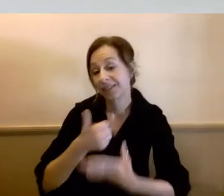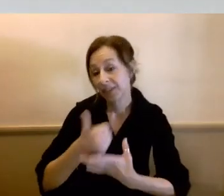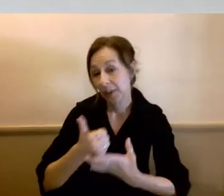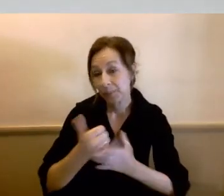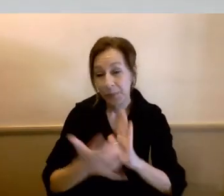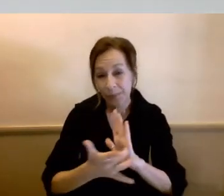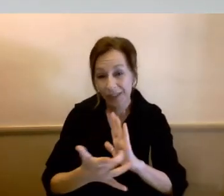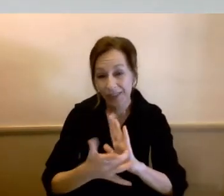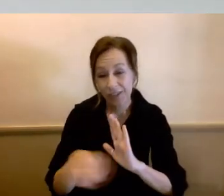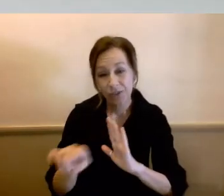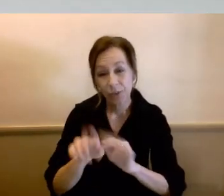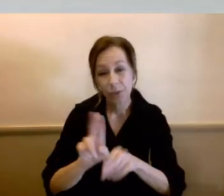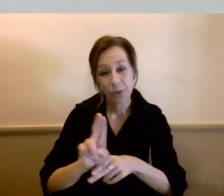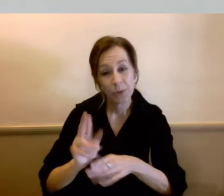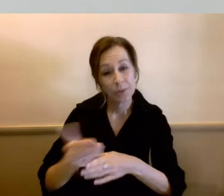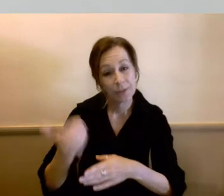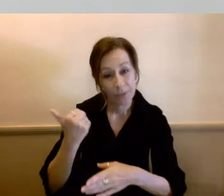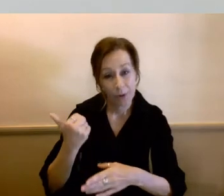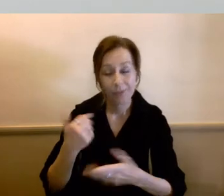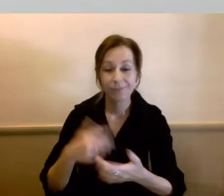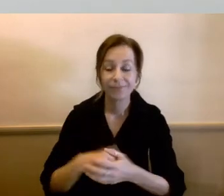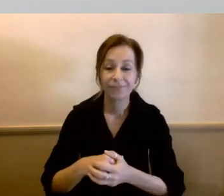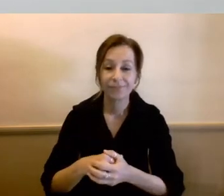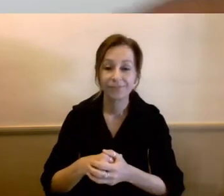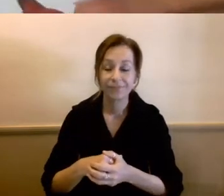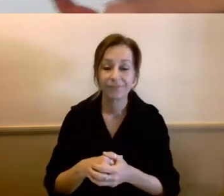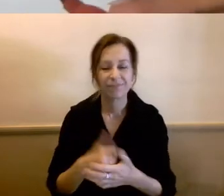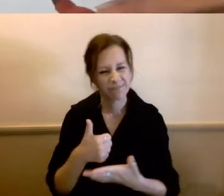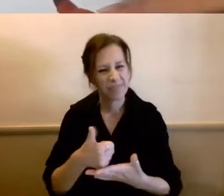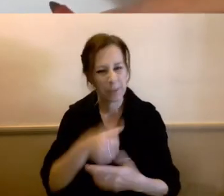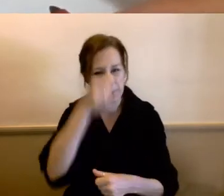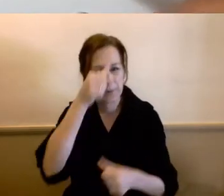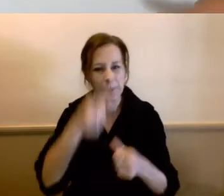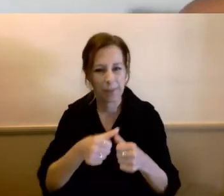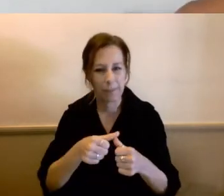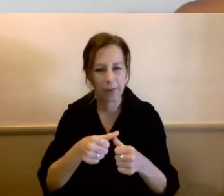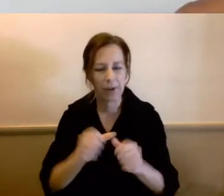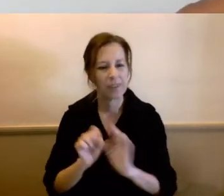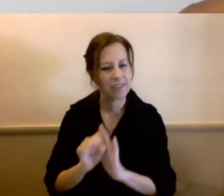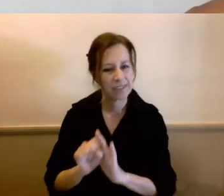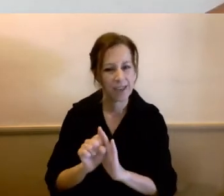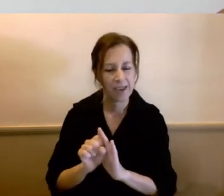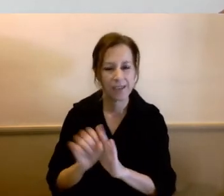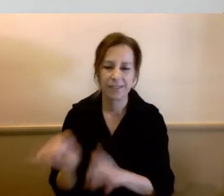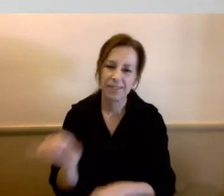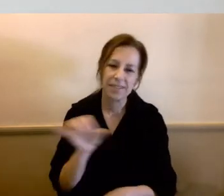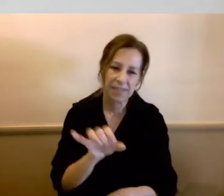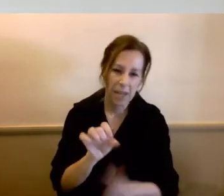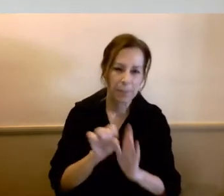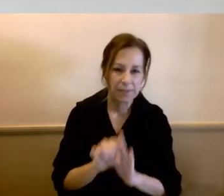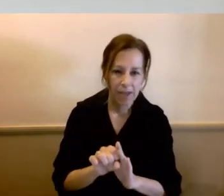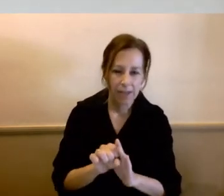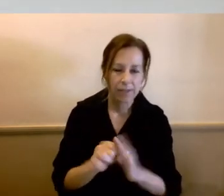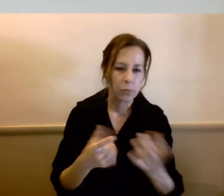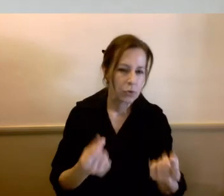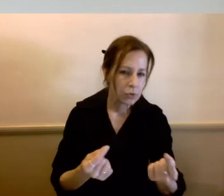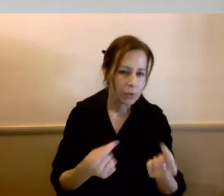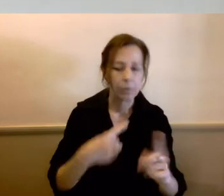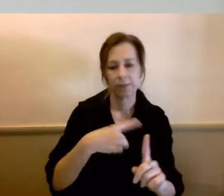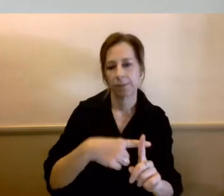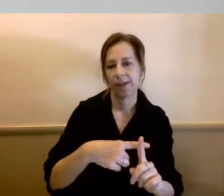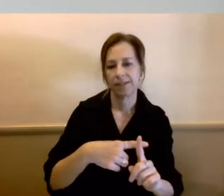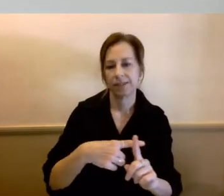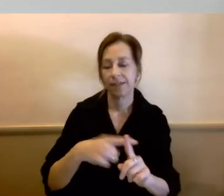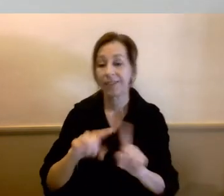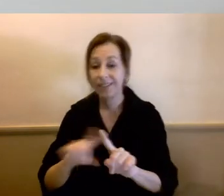Some helpful methods that we did before to help you remember the signs, that if they're the same signs, you're going to make